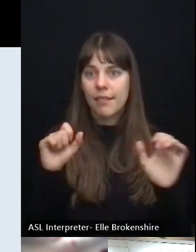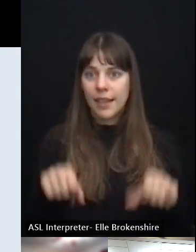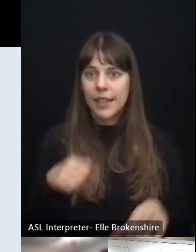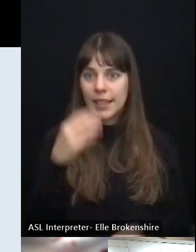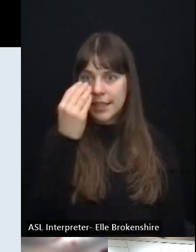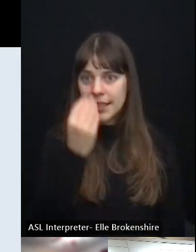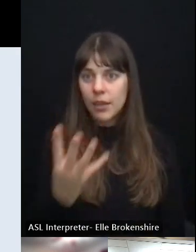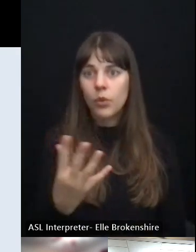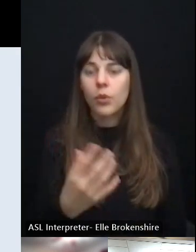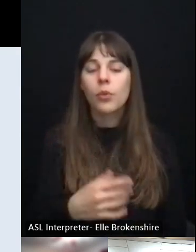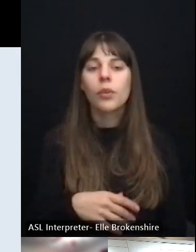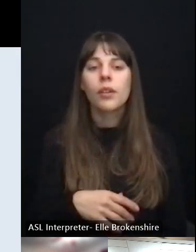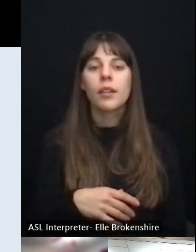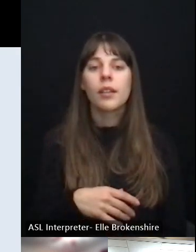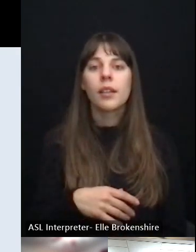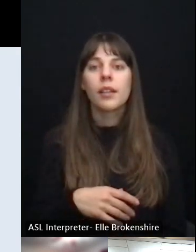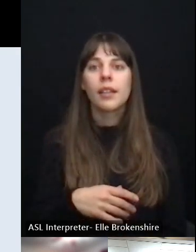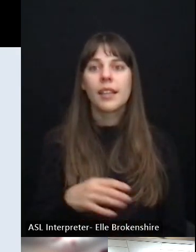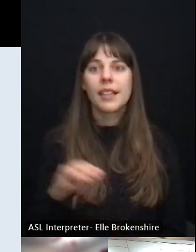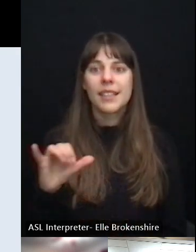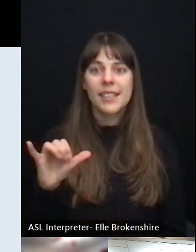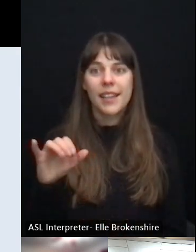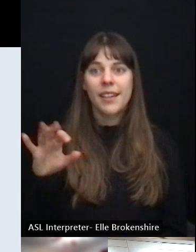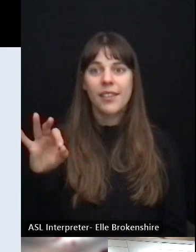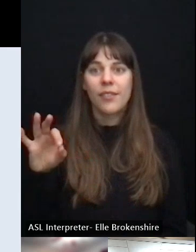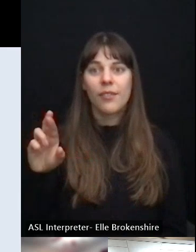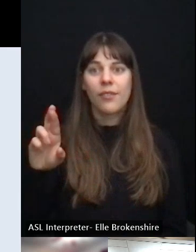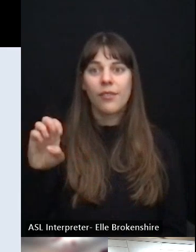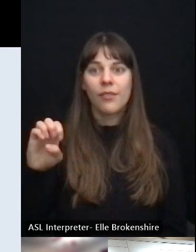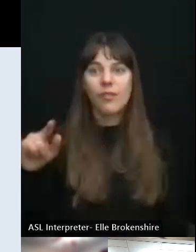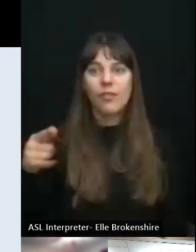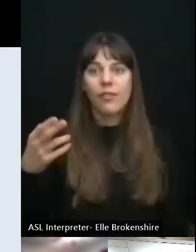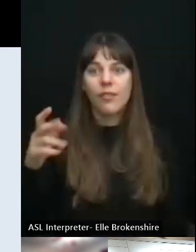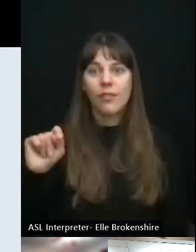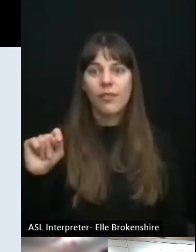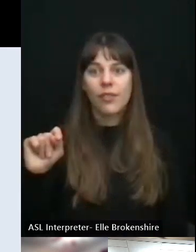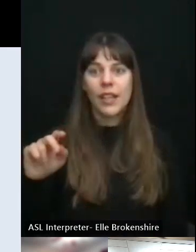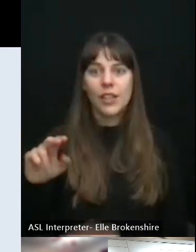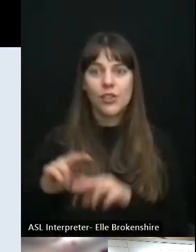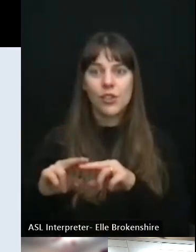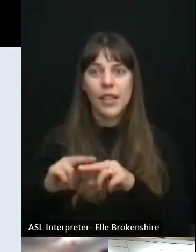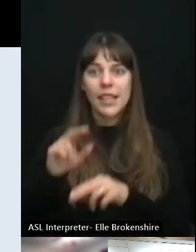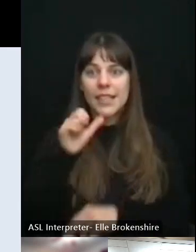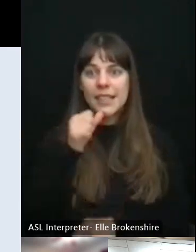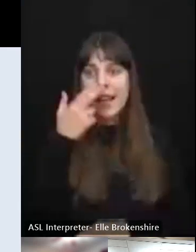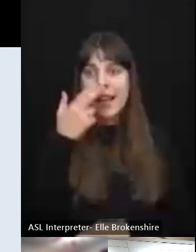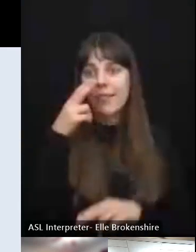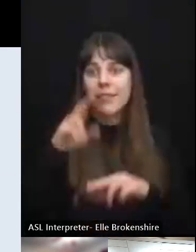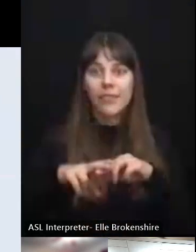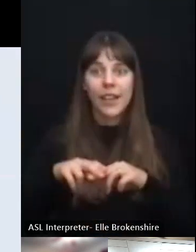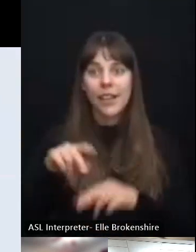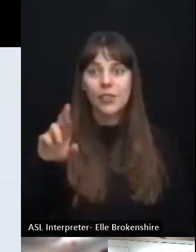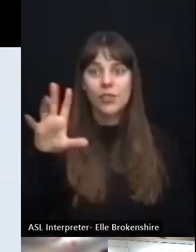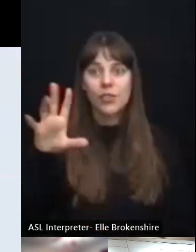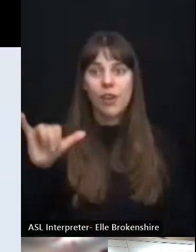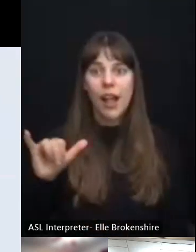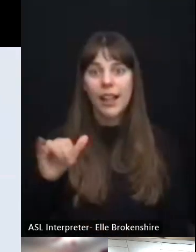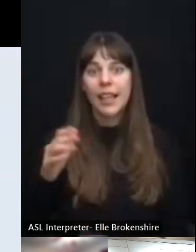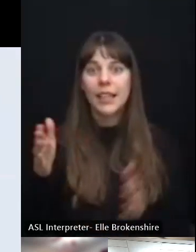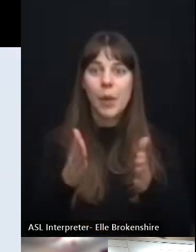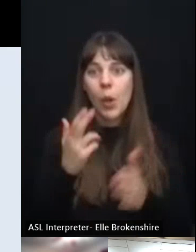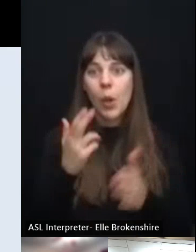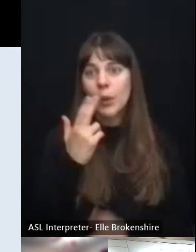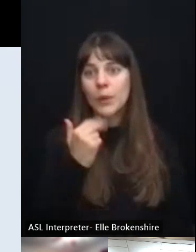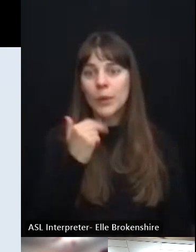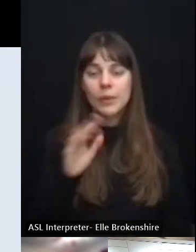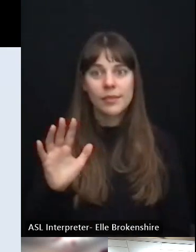you, it's like a freight train. It's not a Mr. Rogers fun, cute trolley. These things are, they vibrate,